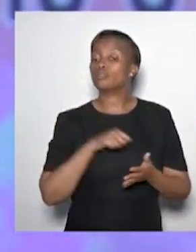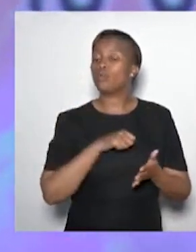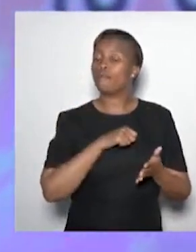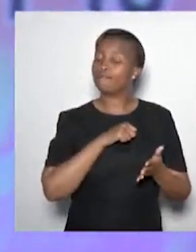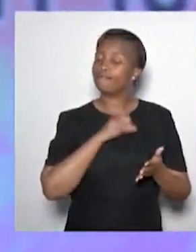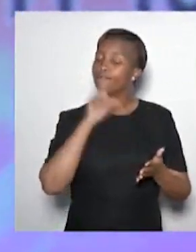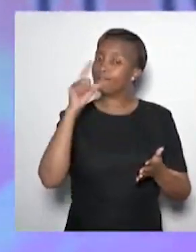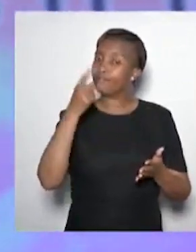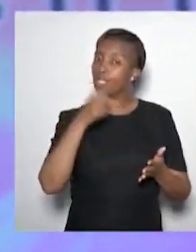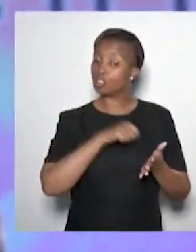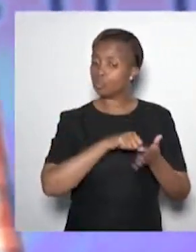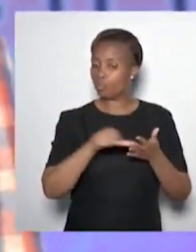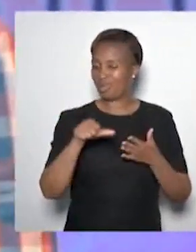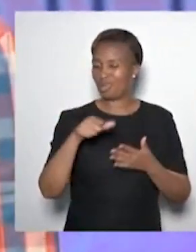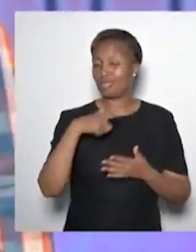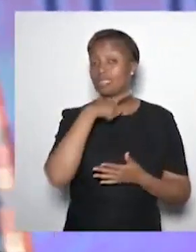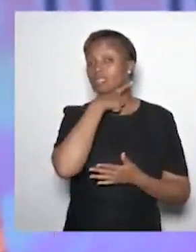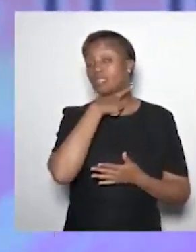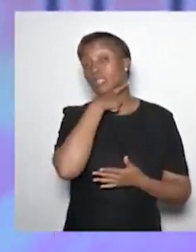in December.